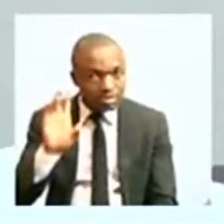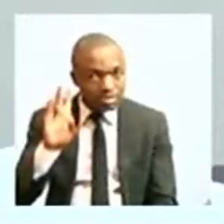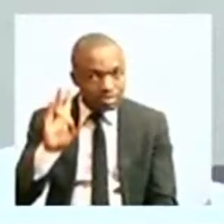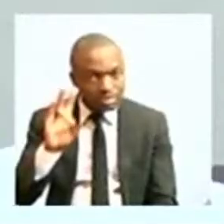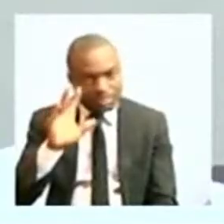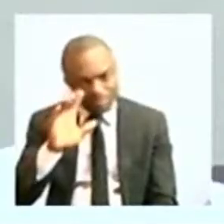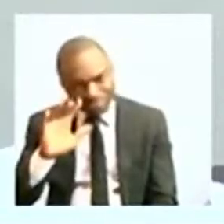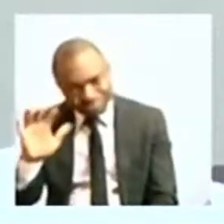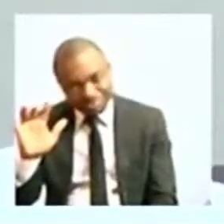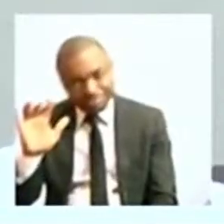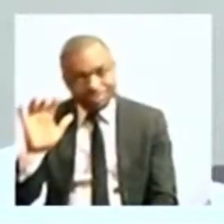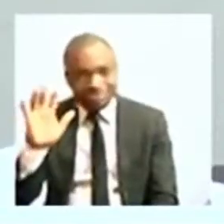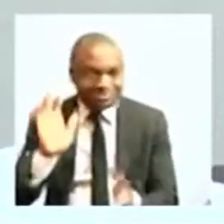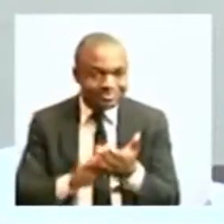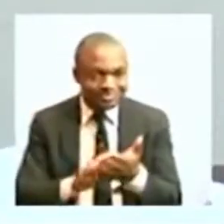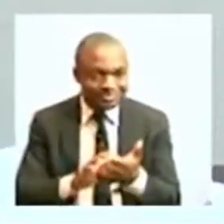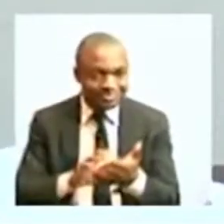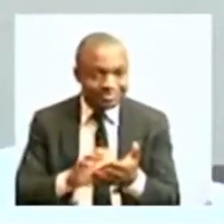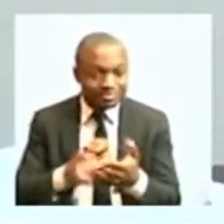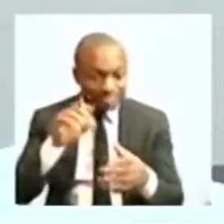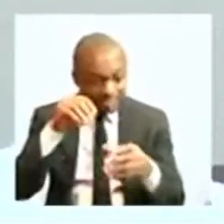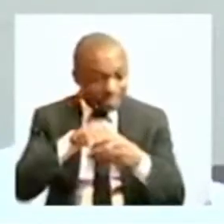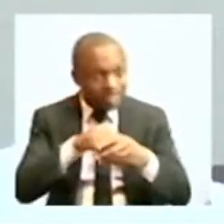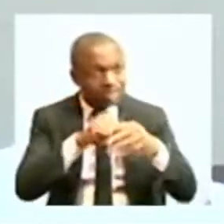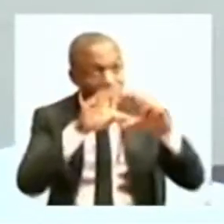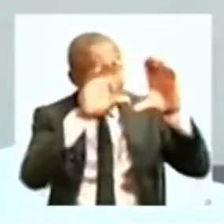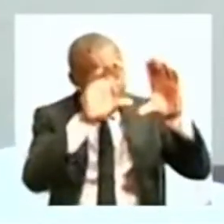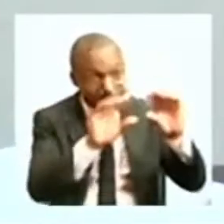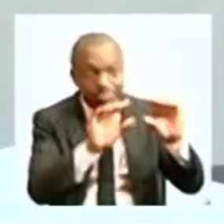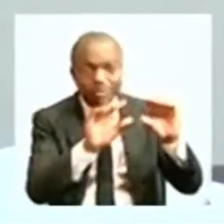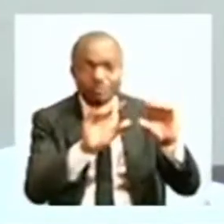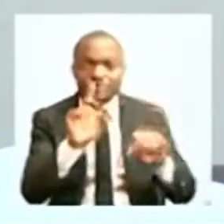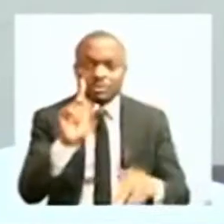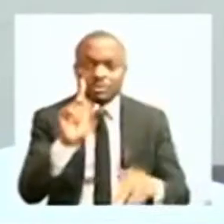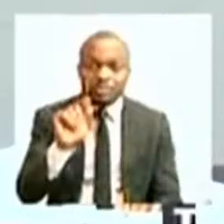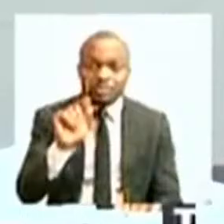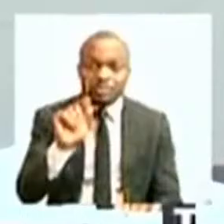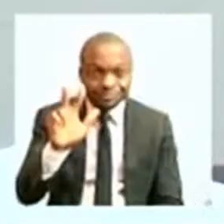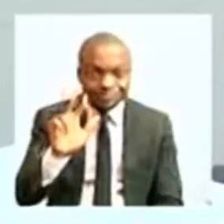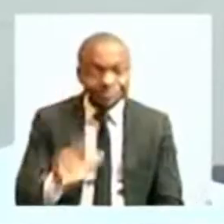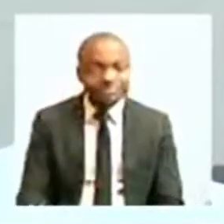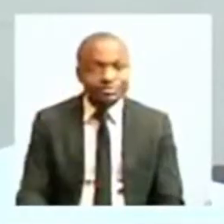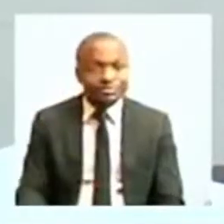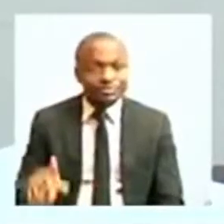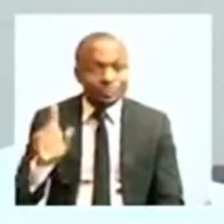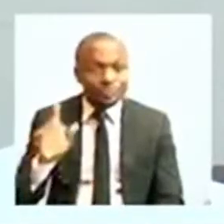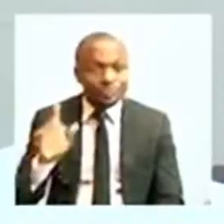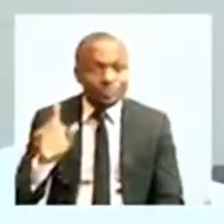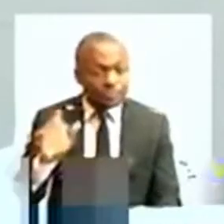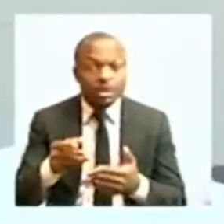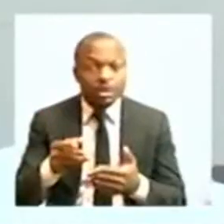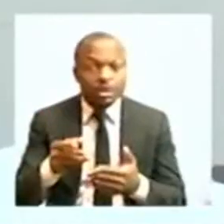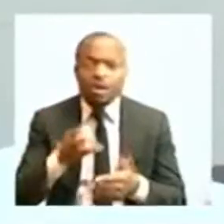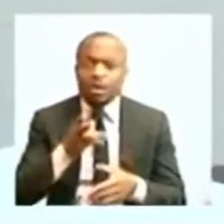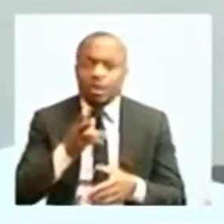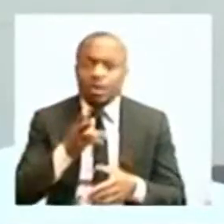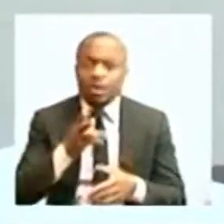1,670 something thousand in their accounts from 2023 to buy a water